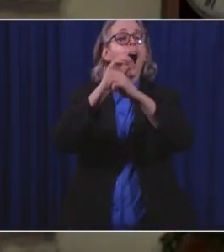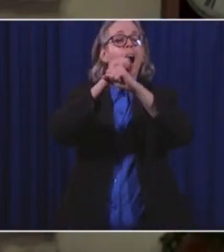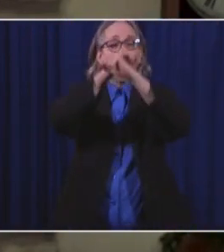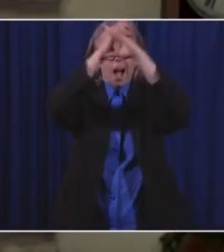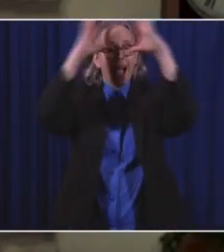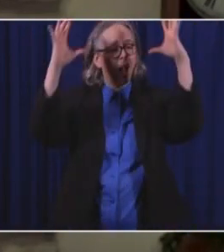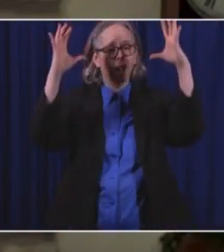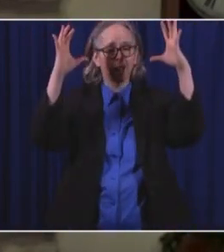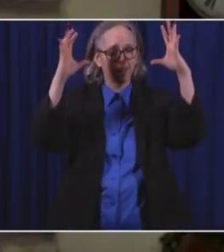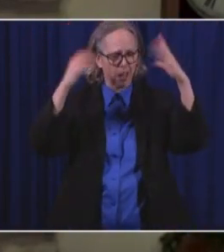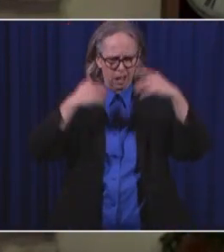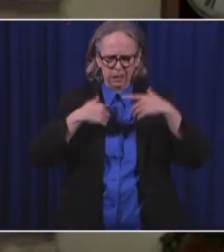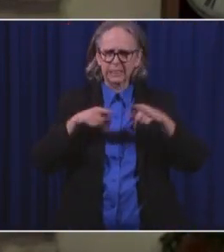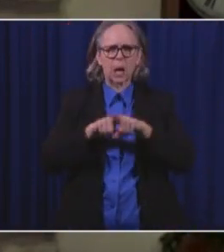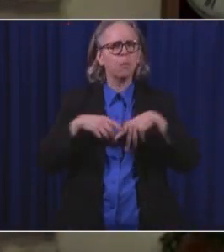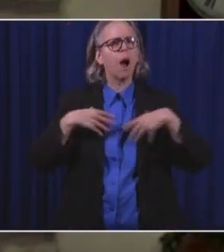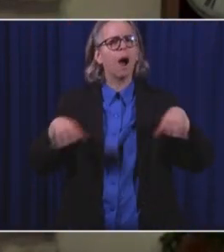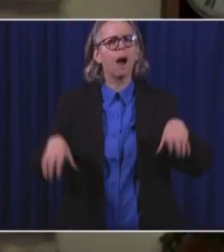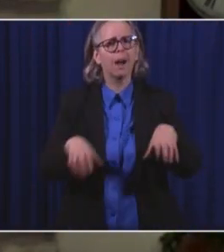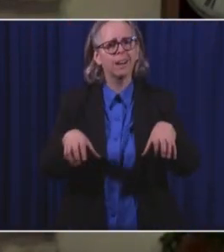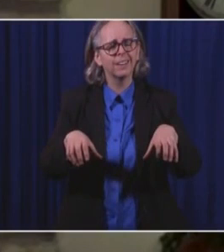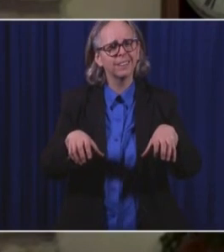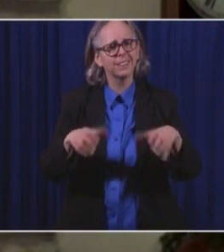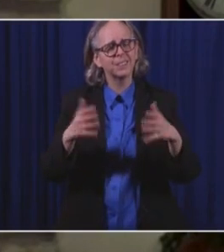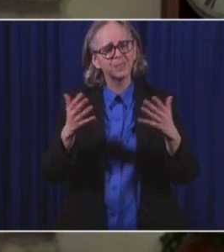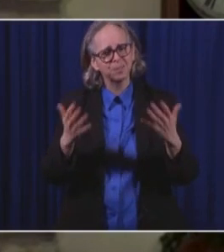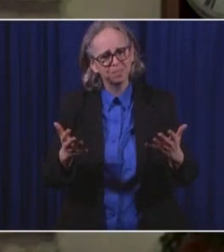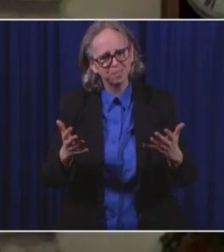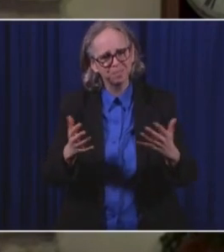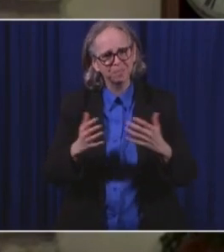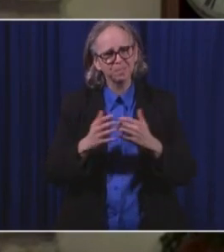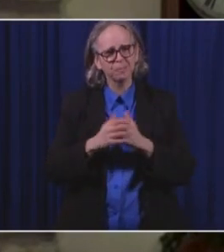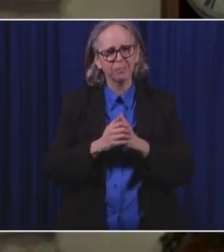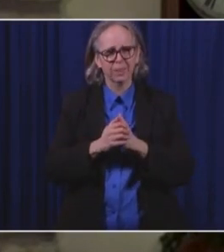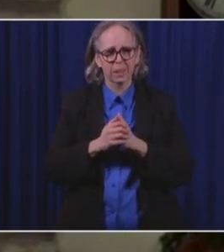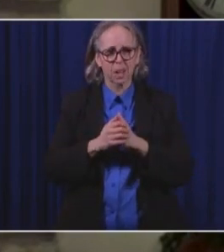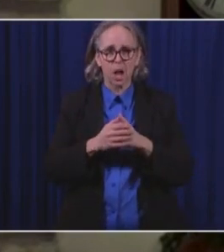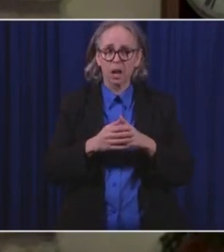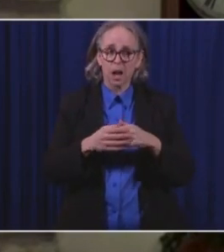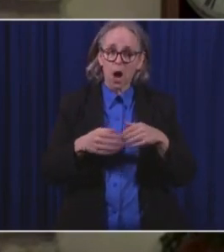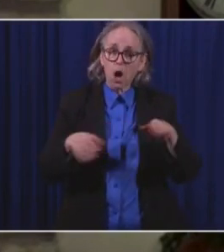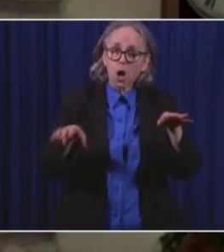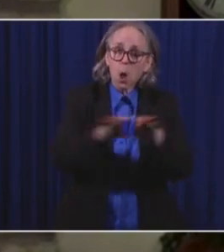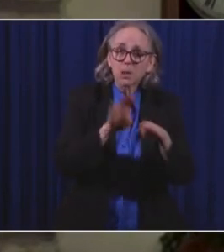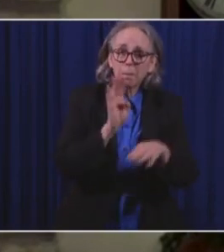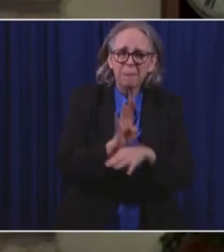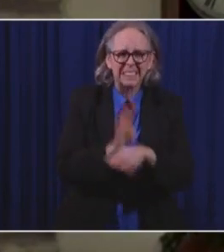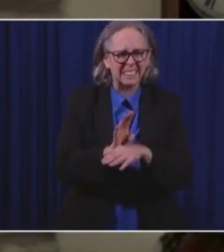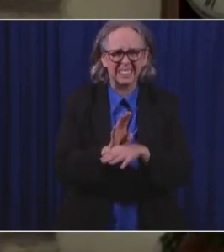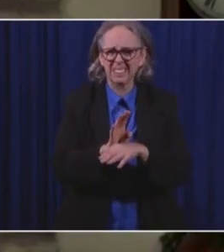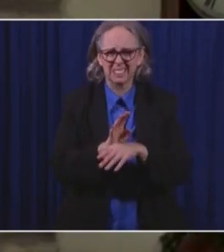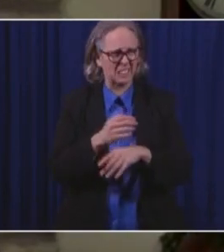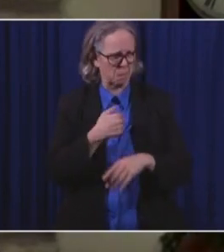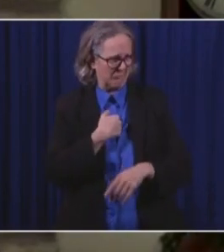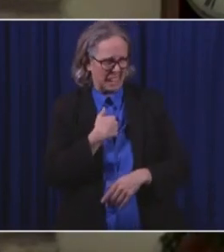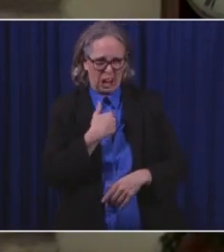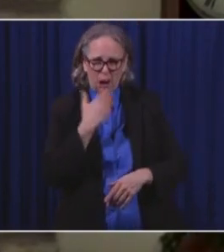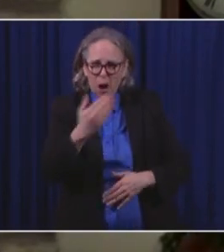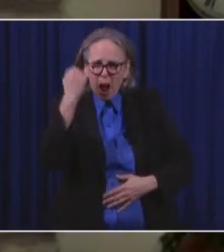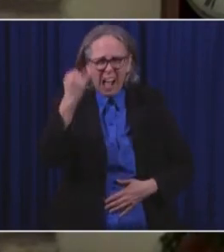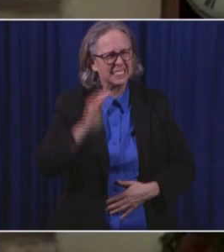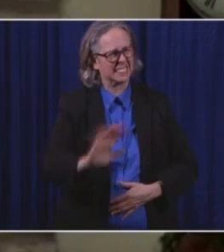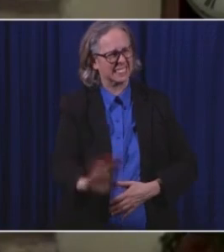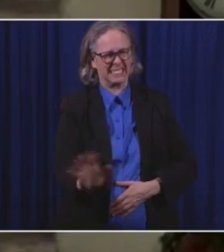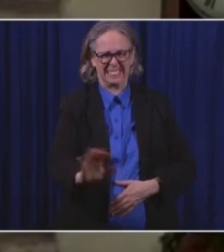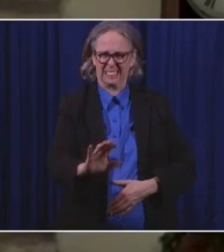It's certainly not ideal to start closing things down. There's ramifications that come from